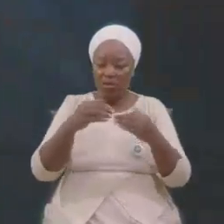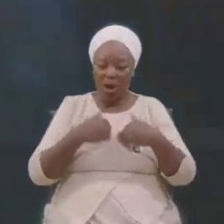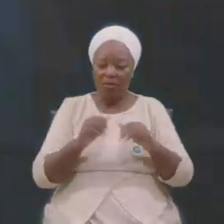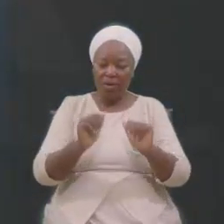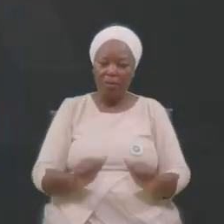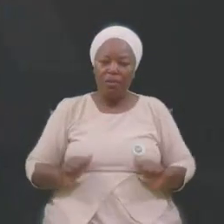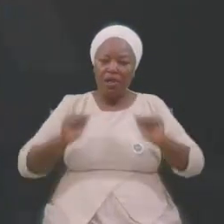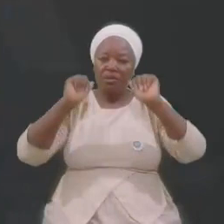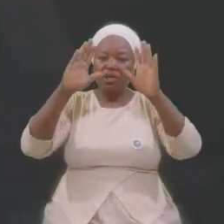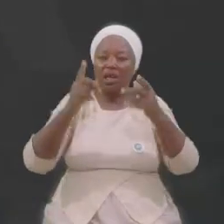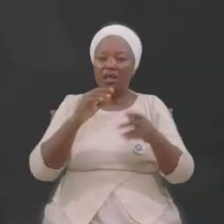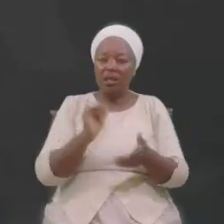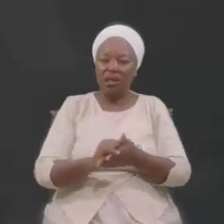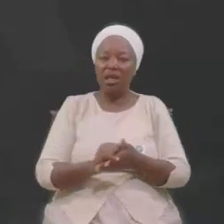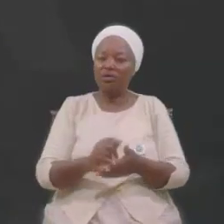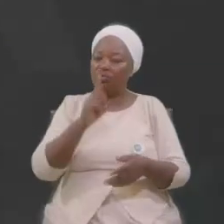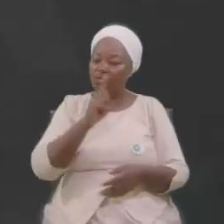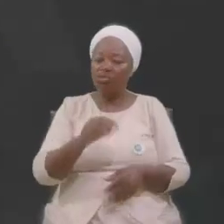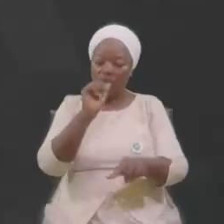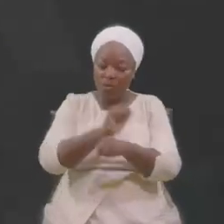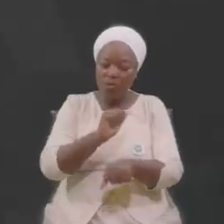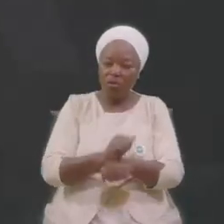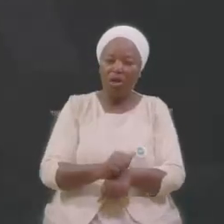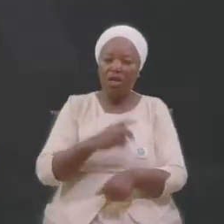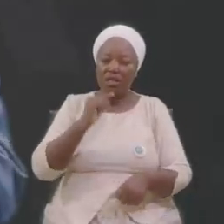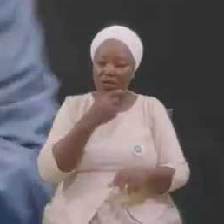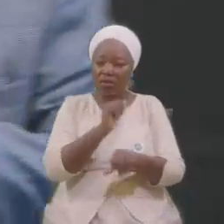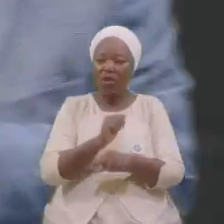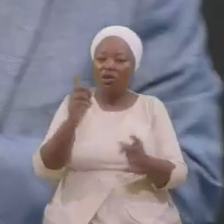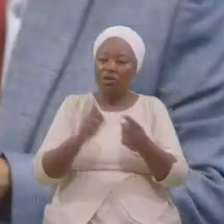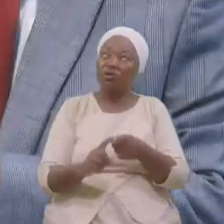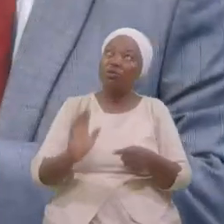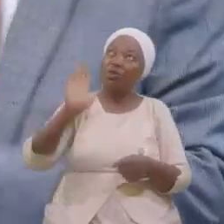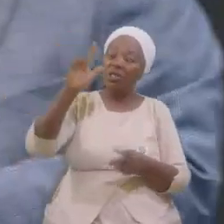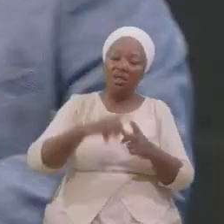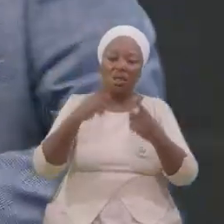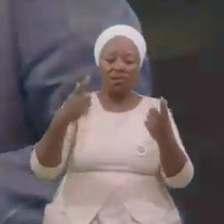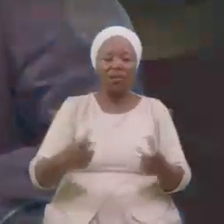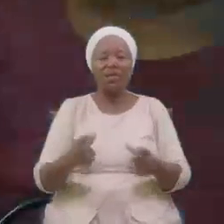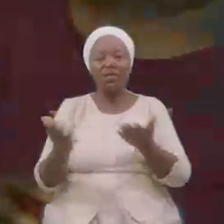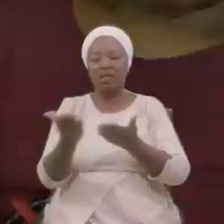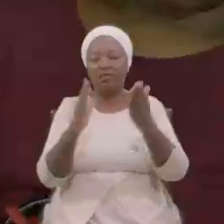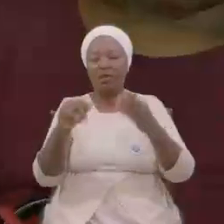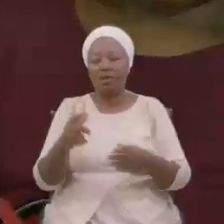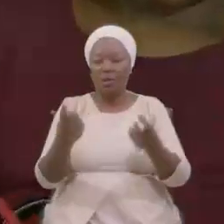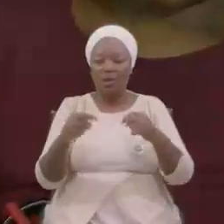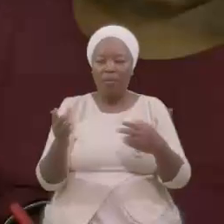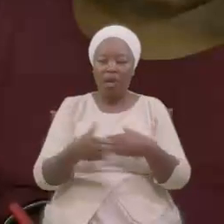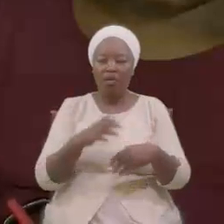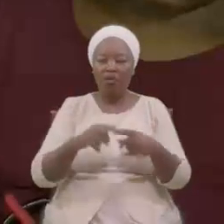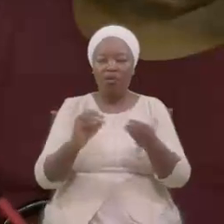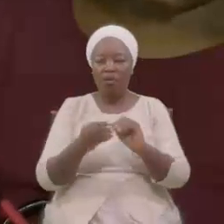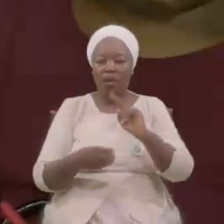Commitment that is true. True commitment to his great service. We are coming to number one.